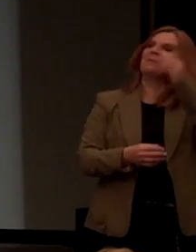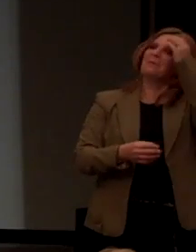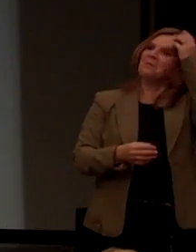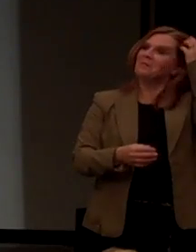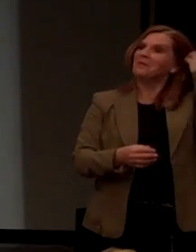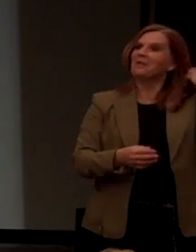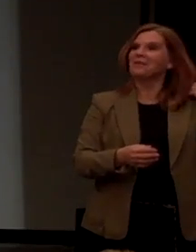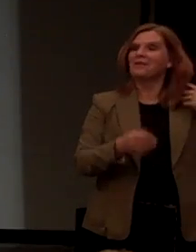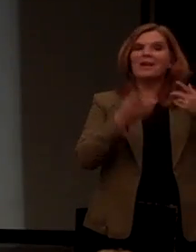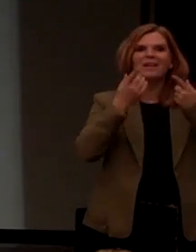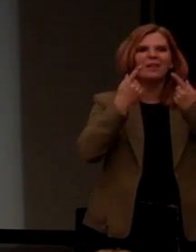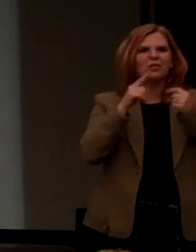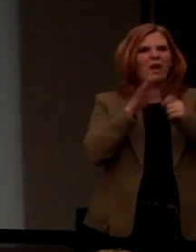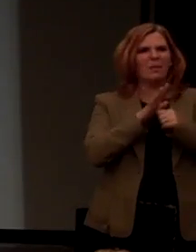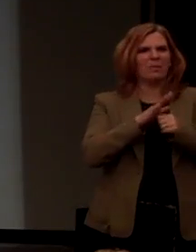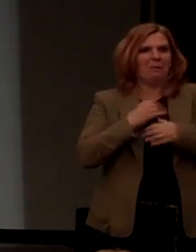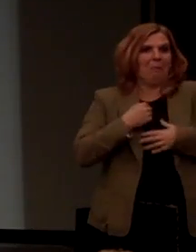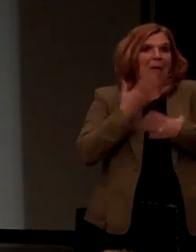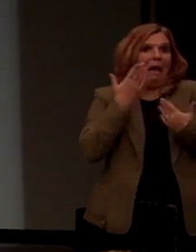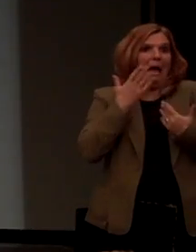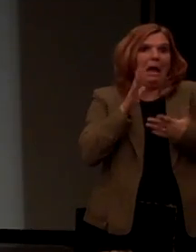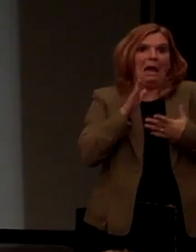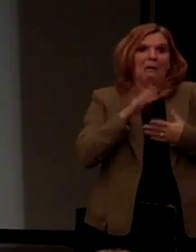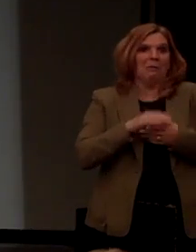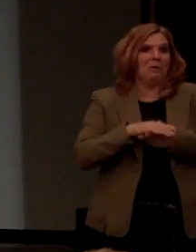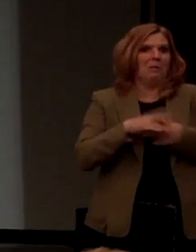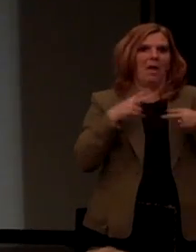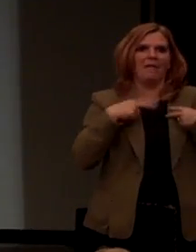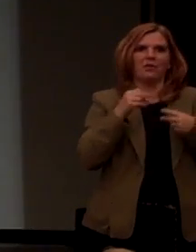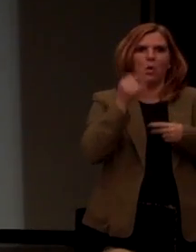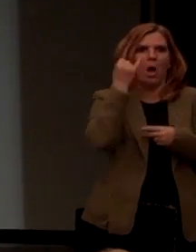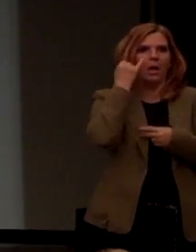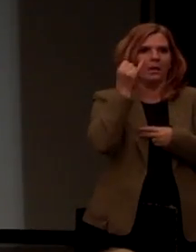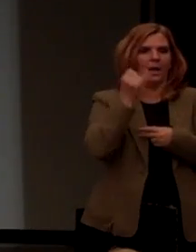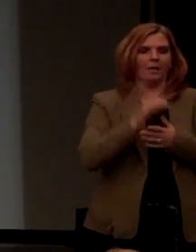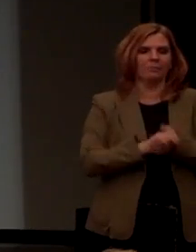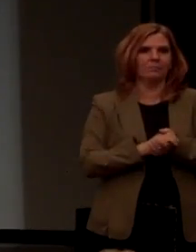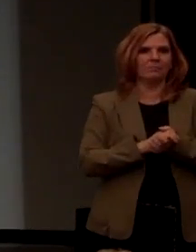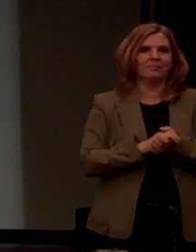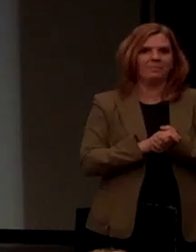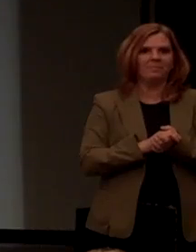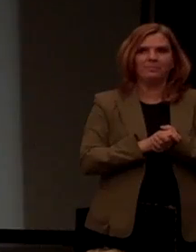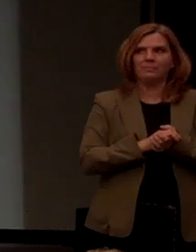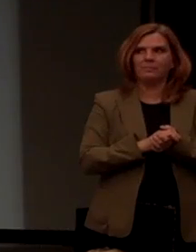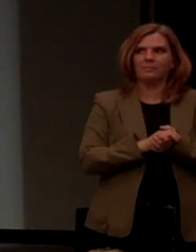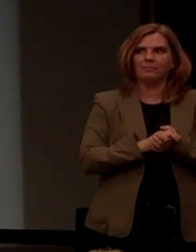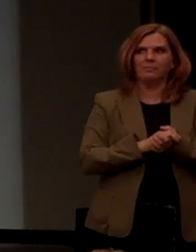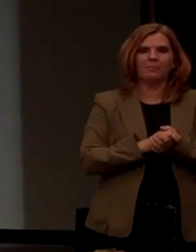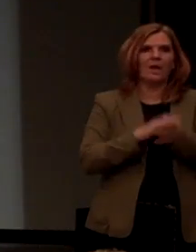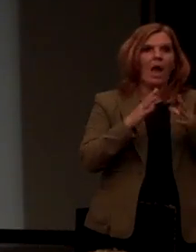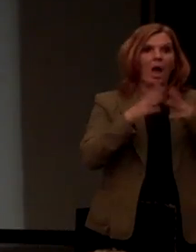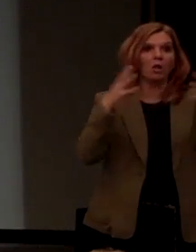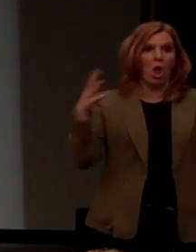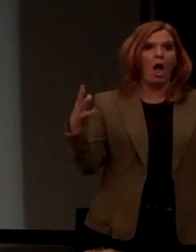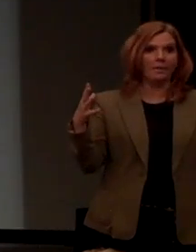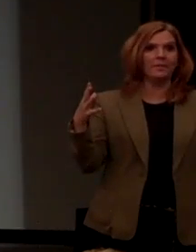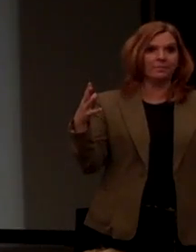and try to impress you. I don't have the slightest idea. A